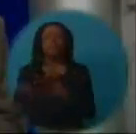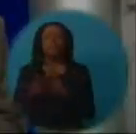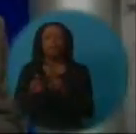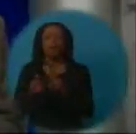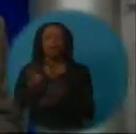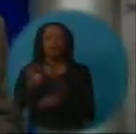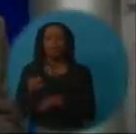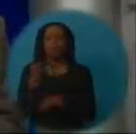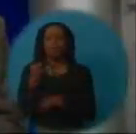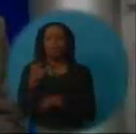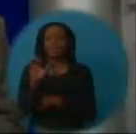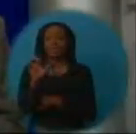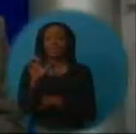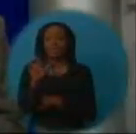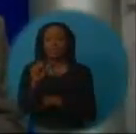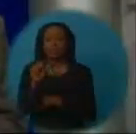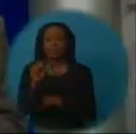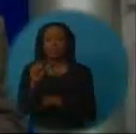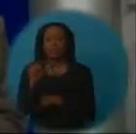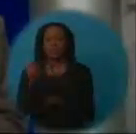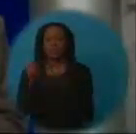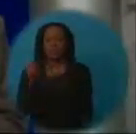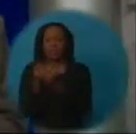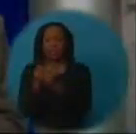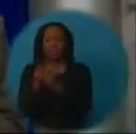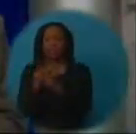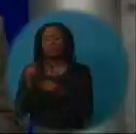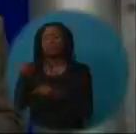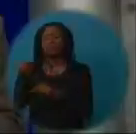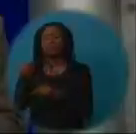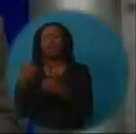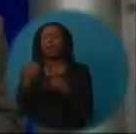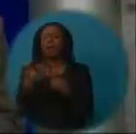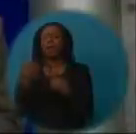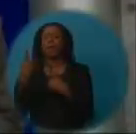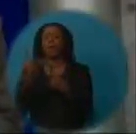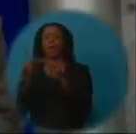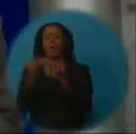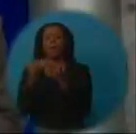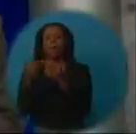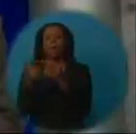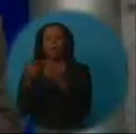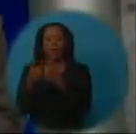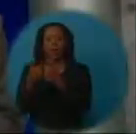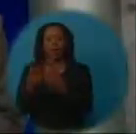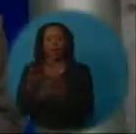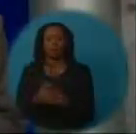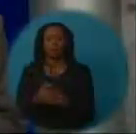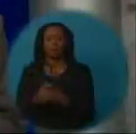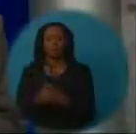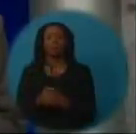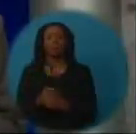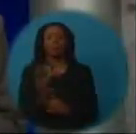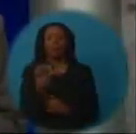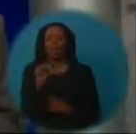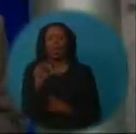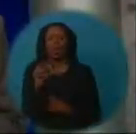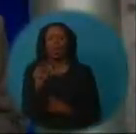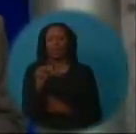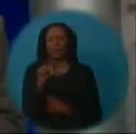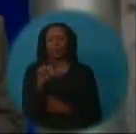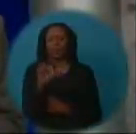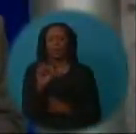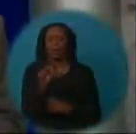Jackson. But Jackson have a game in hand. Meanwhile, Rollaway St. John Sonnets have leapt over Pinelands for a 6th